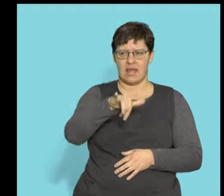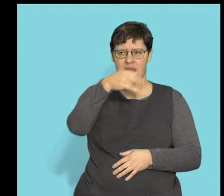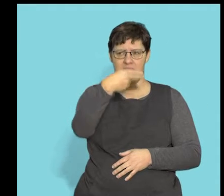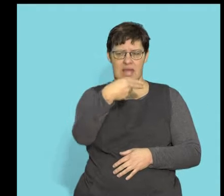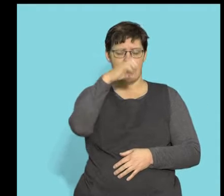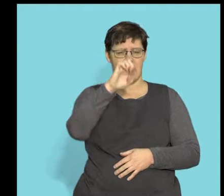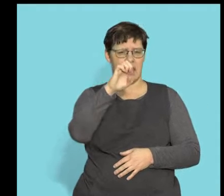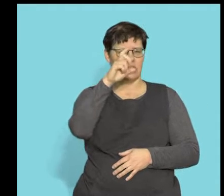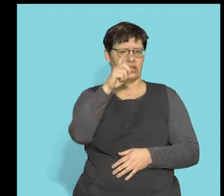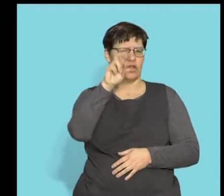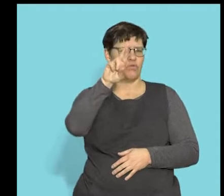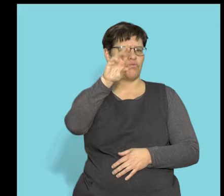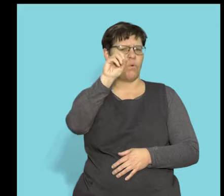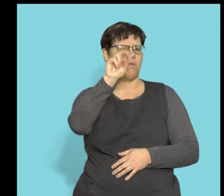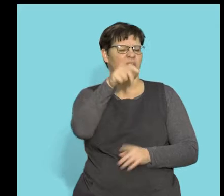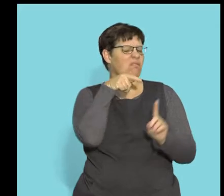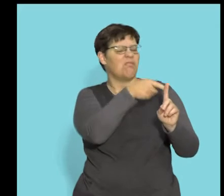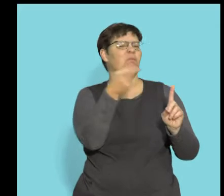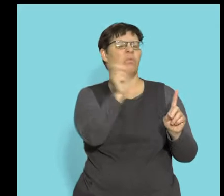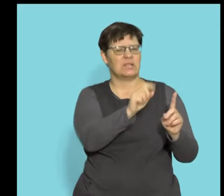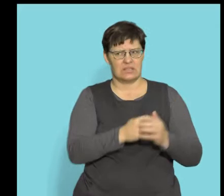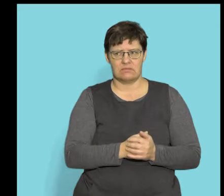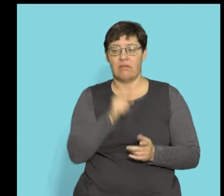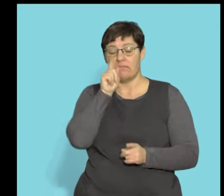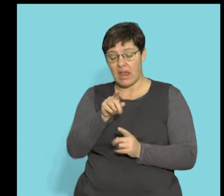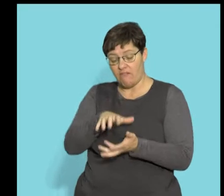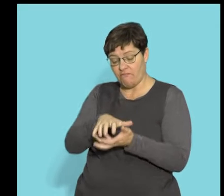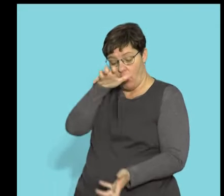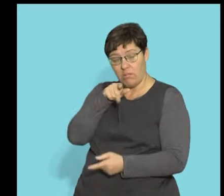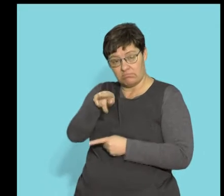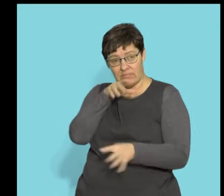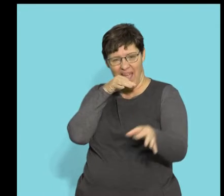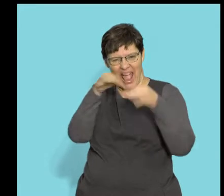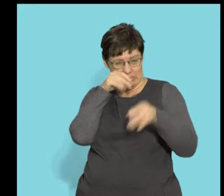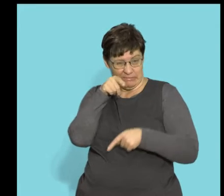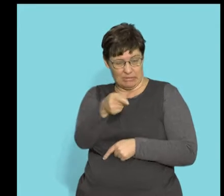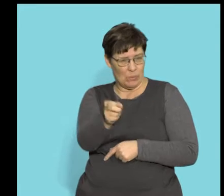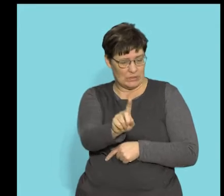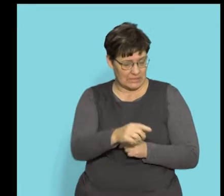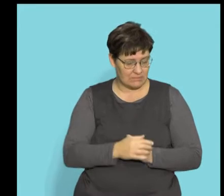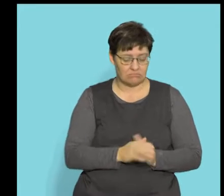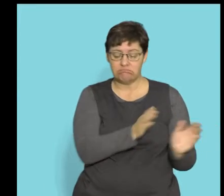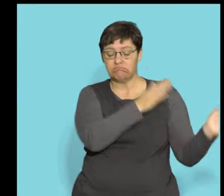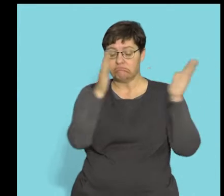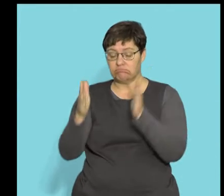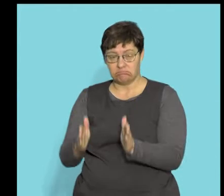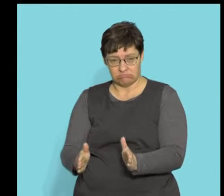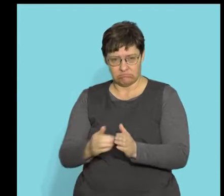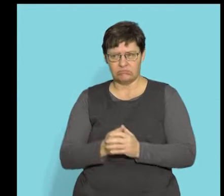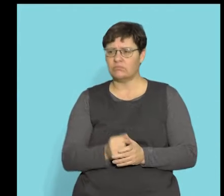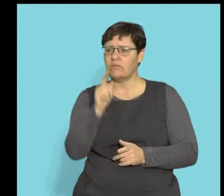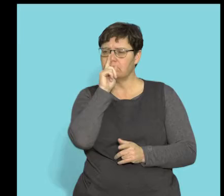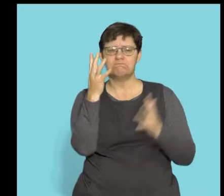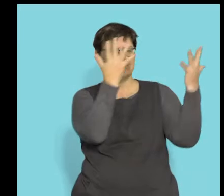going to define volume. Shortly after defining what volume is, I'm going to show you how we can actually calculate